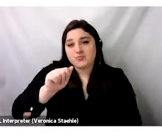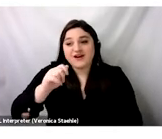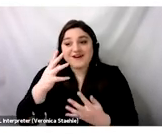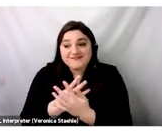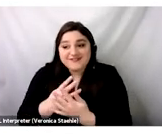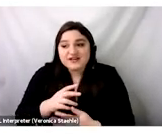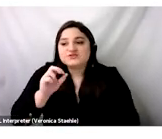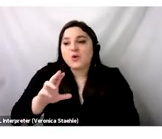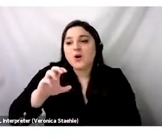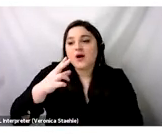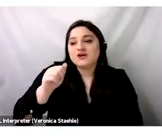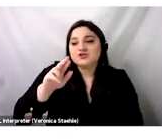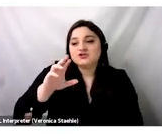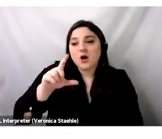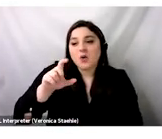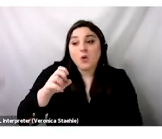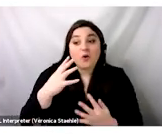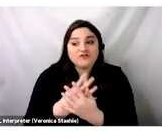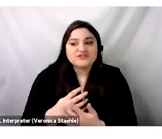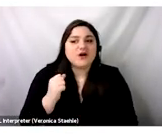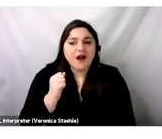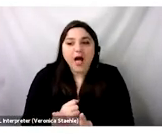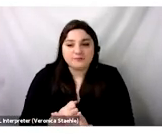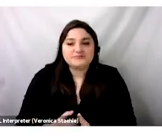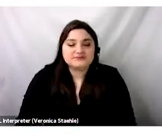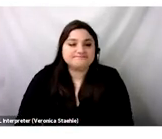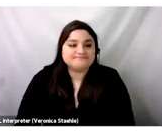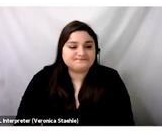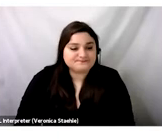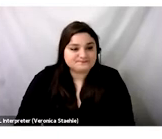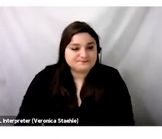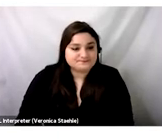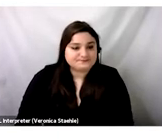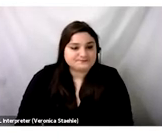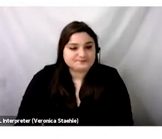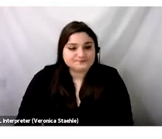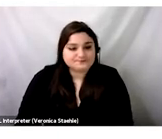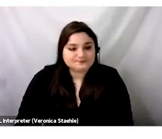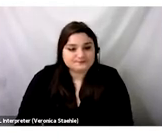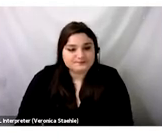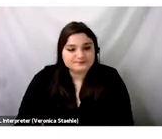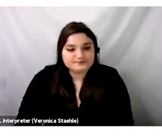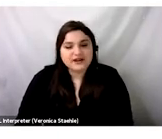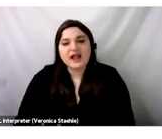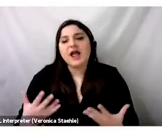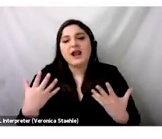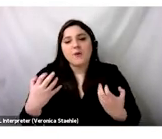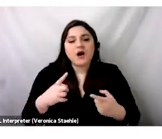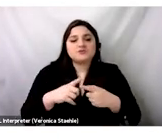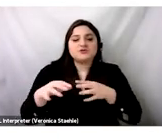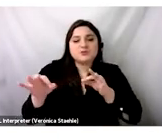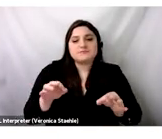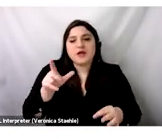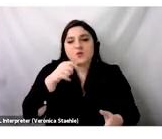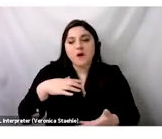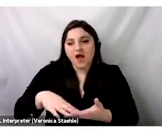charcoal filter does something. So that's good news, obviously. And I want to talk about the people that I learned from, because I need to give these